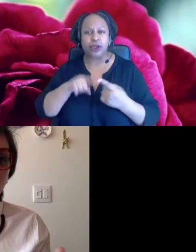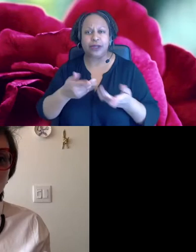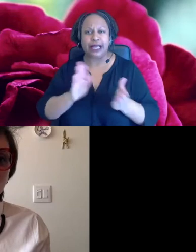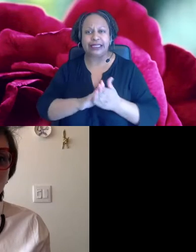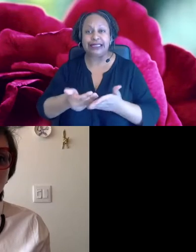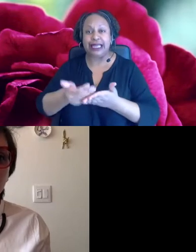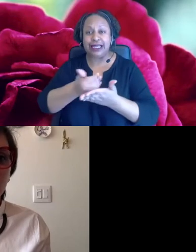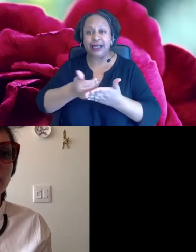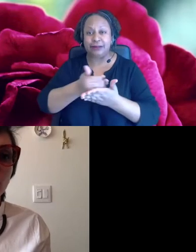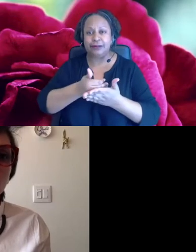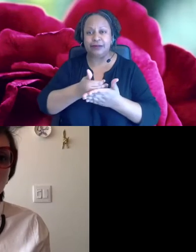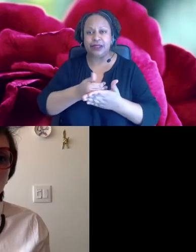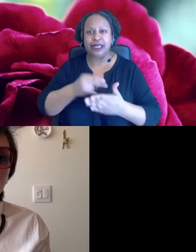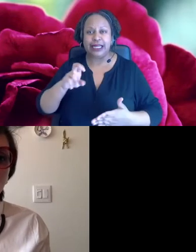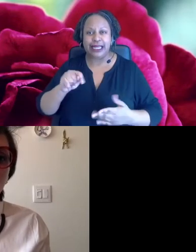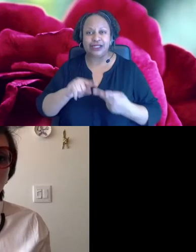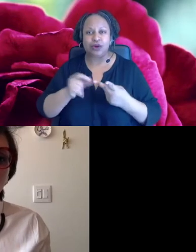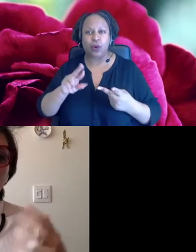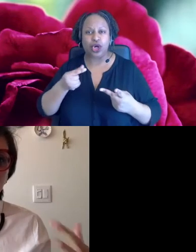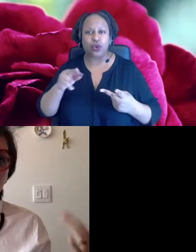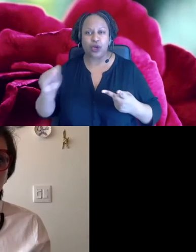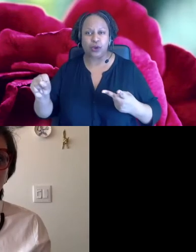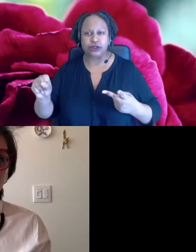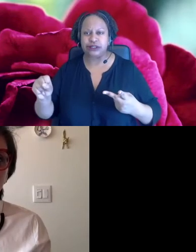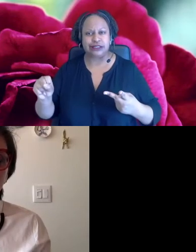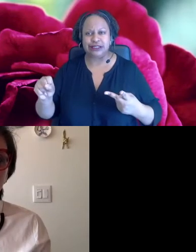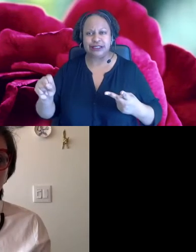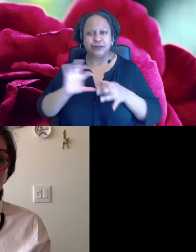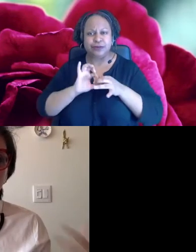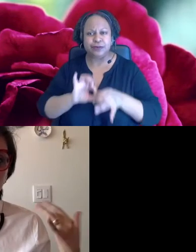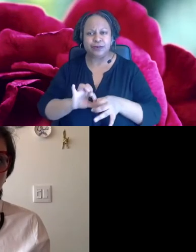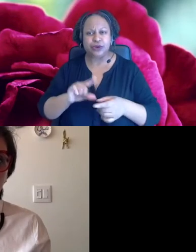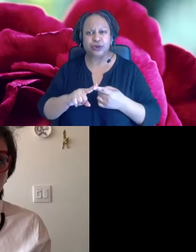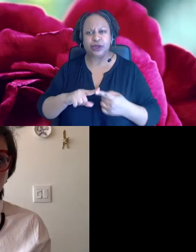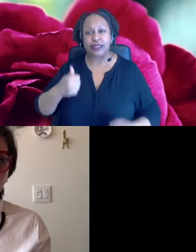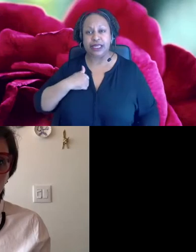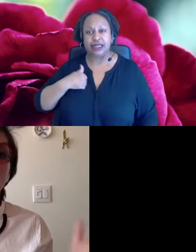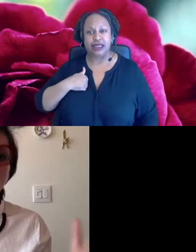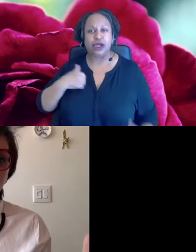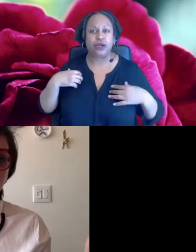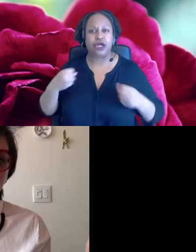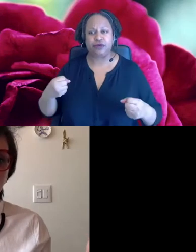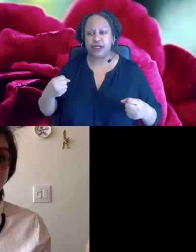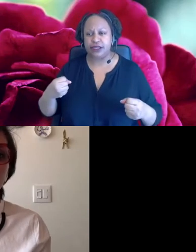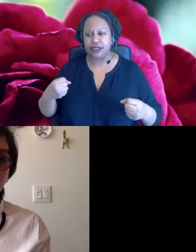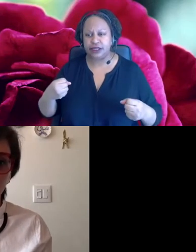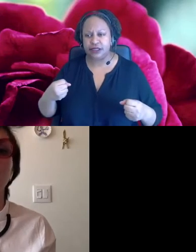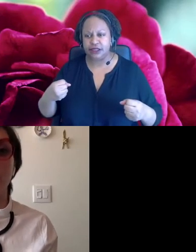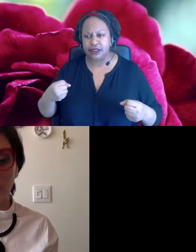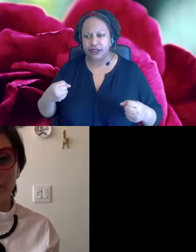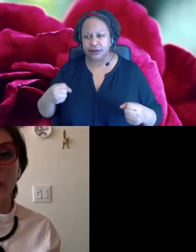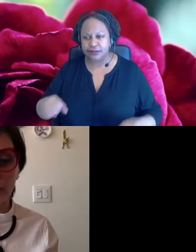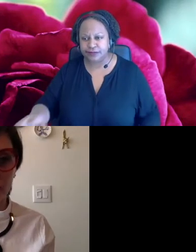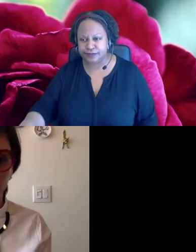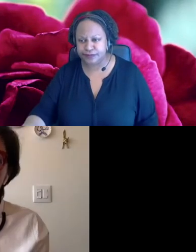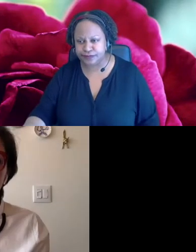income, did you mean net or gross? I guess in regards to the Canada recovery, about this question, net